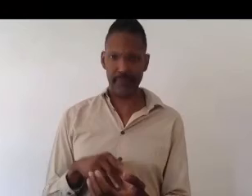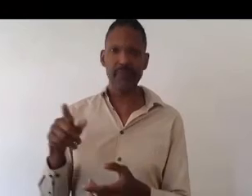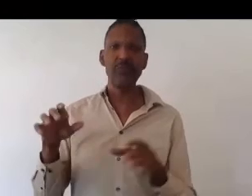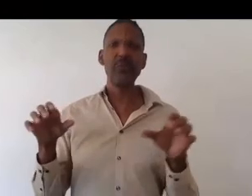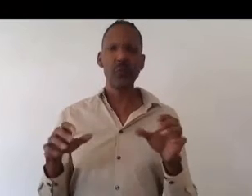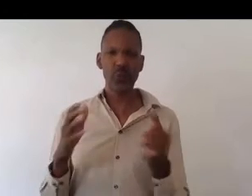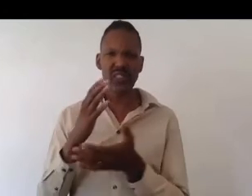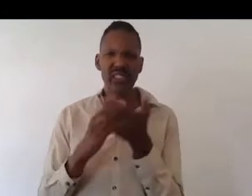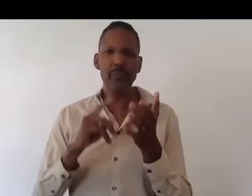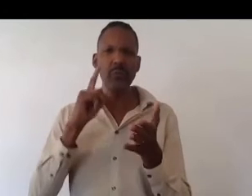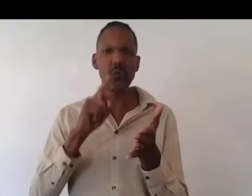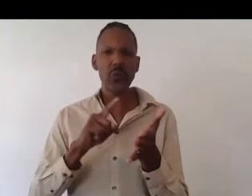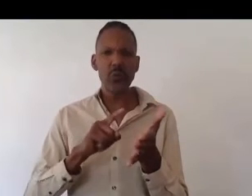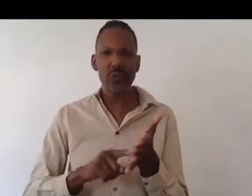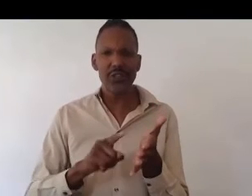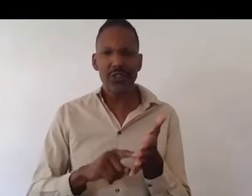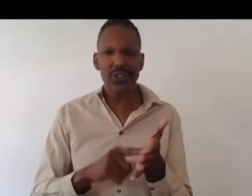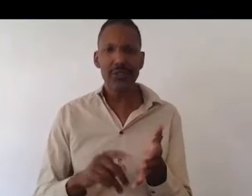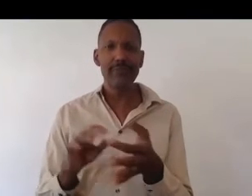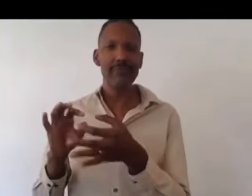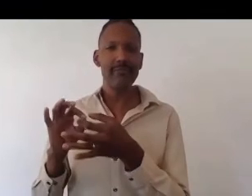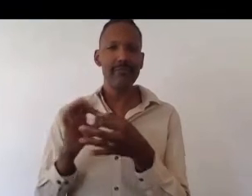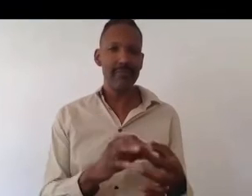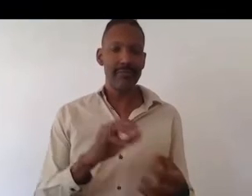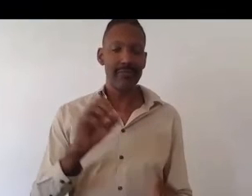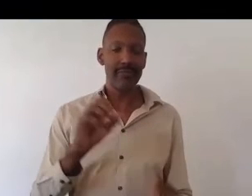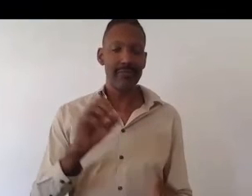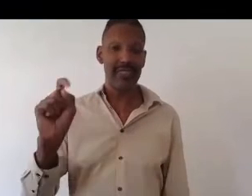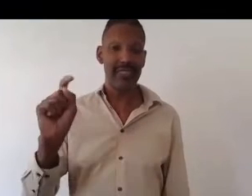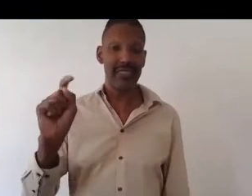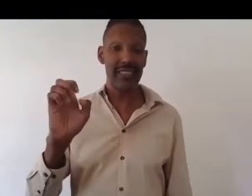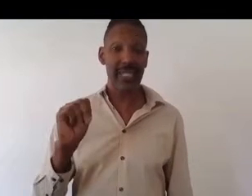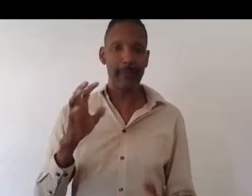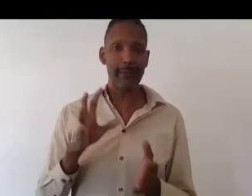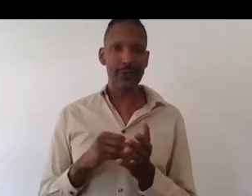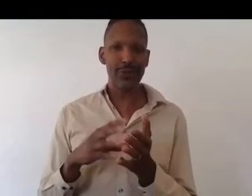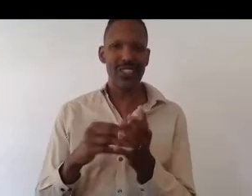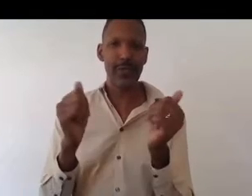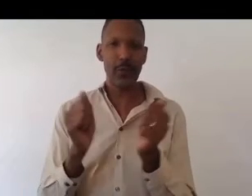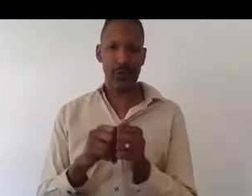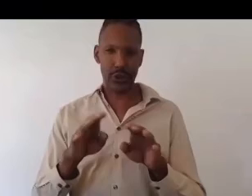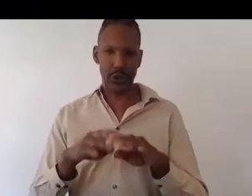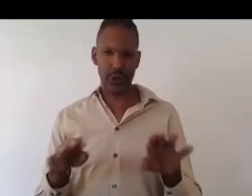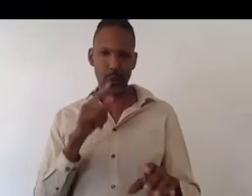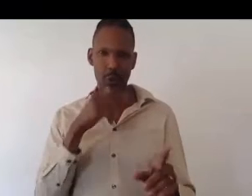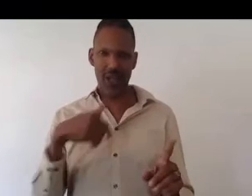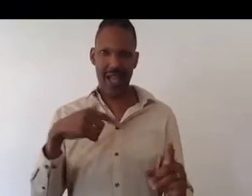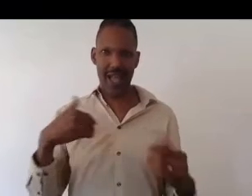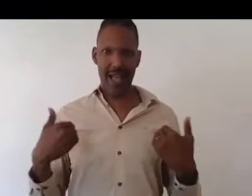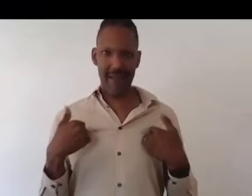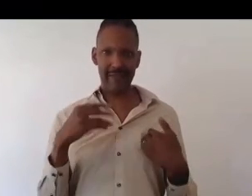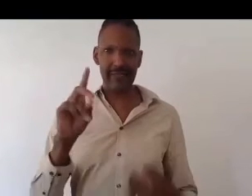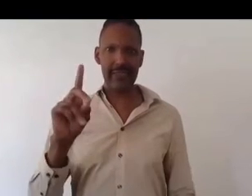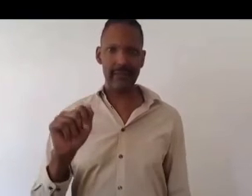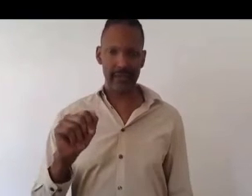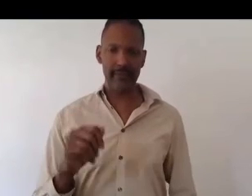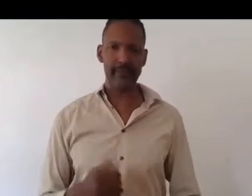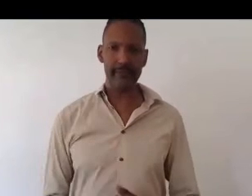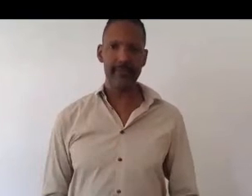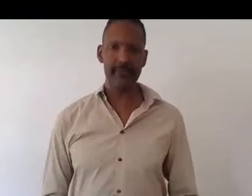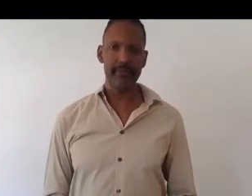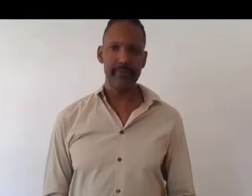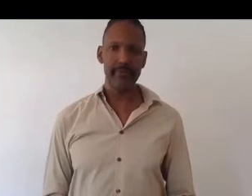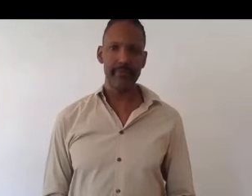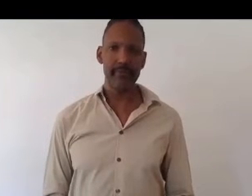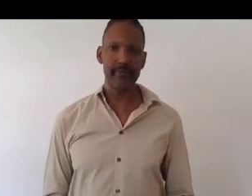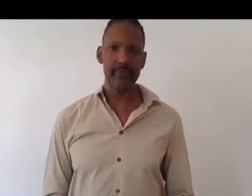disabilities, in particular, and adapting books. Tip 2, test it out. I walk up the stairs, my